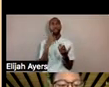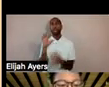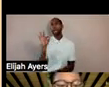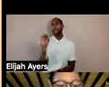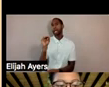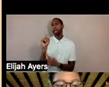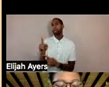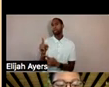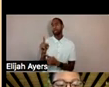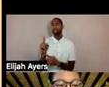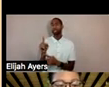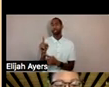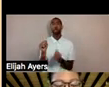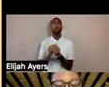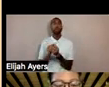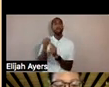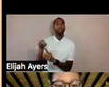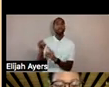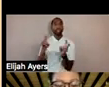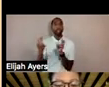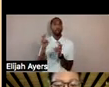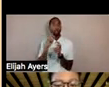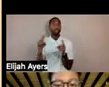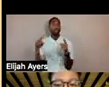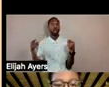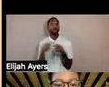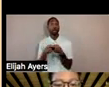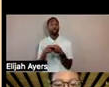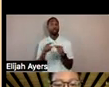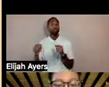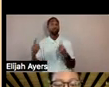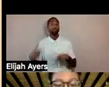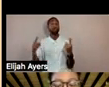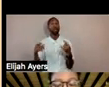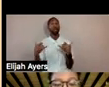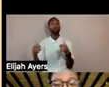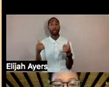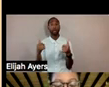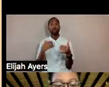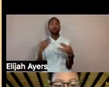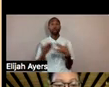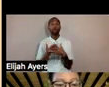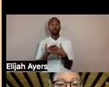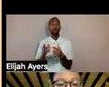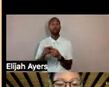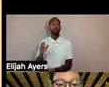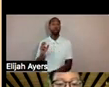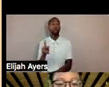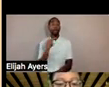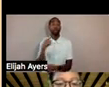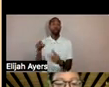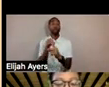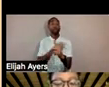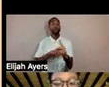or so with Meenadchi on this topic, framing conflict as play. We'll take a break. We'll come back with the care circle